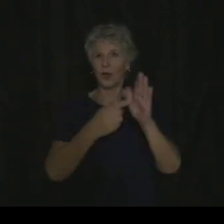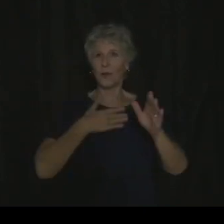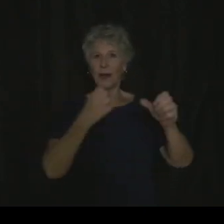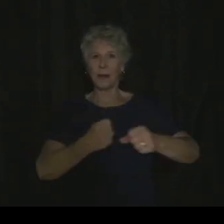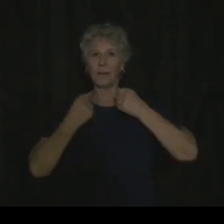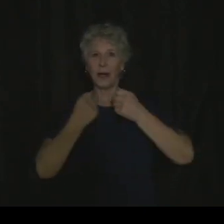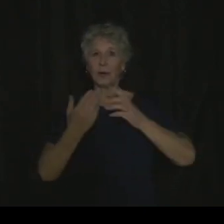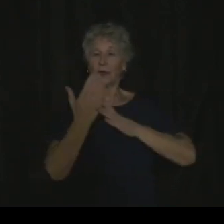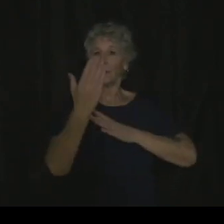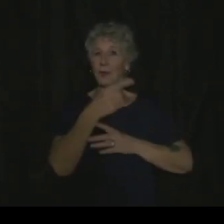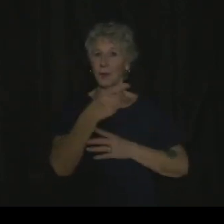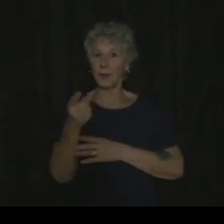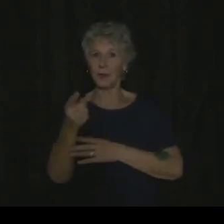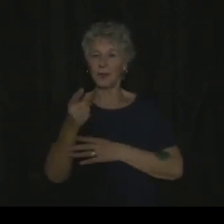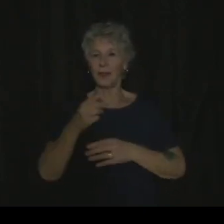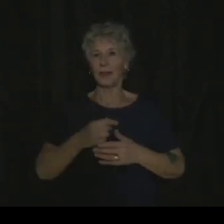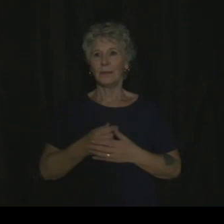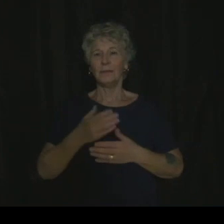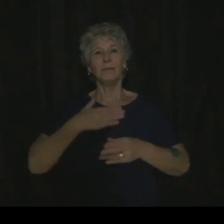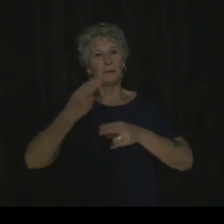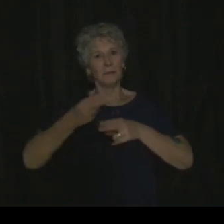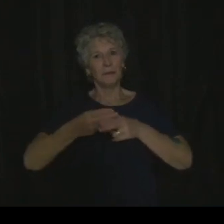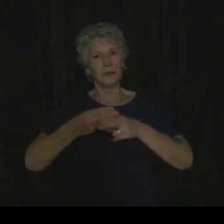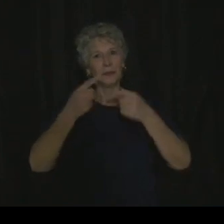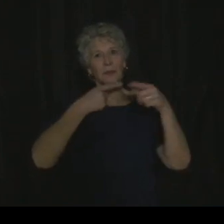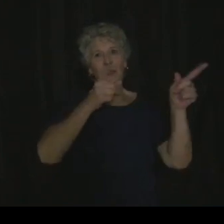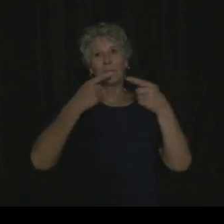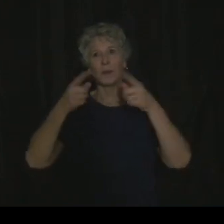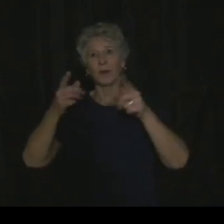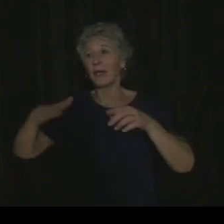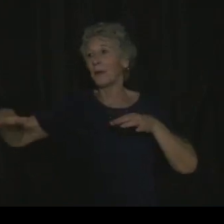you, that my name might be proclaimed in all the earth.